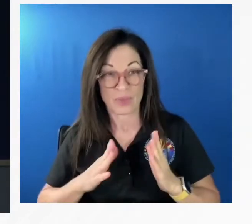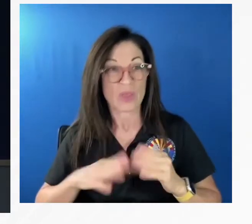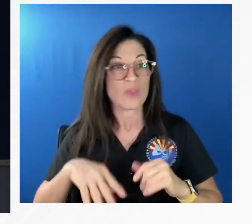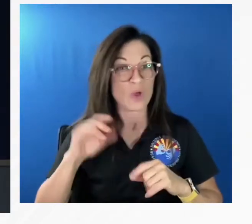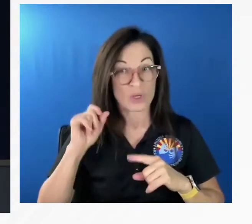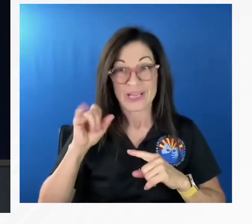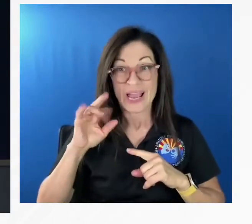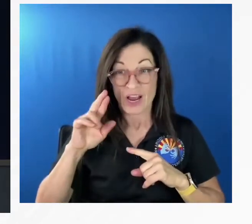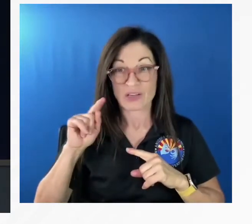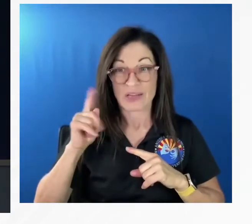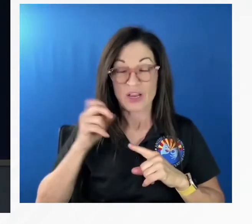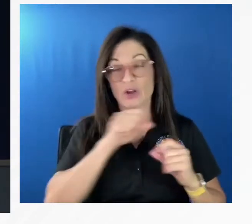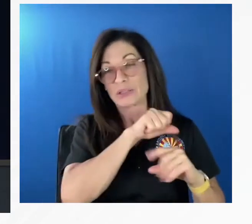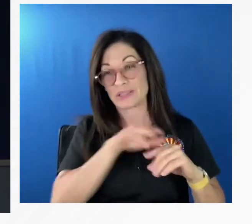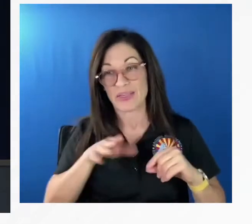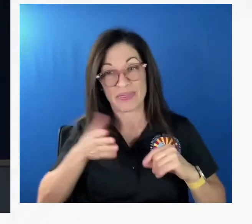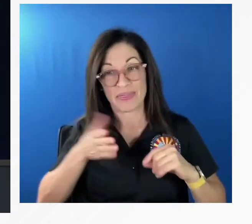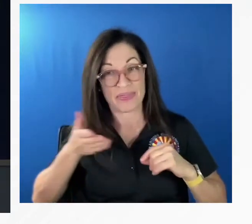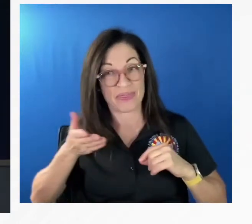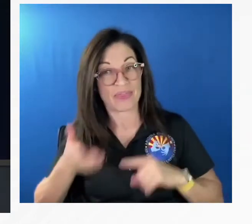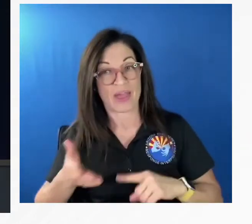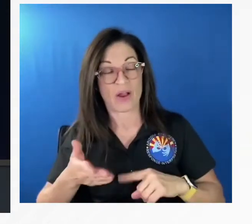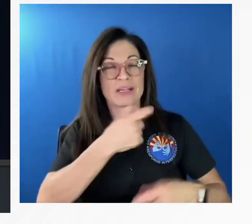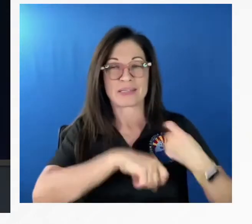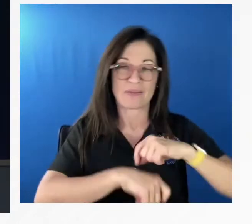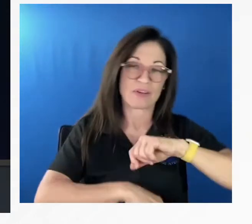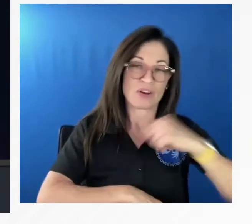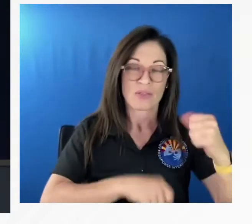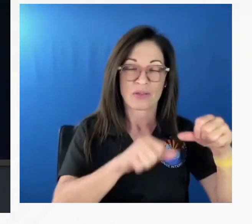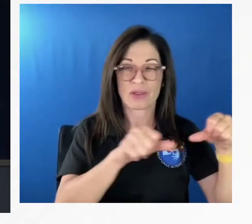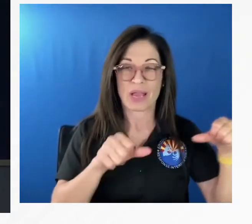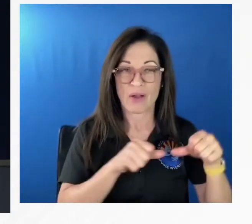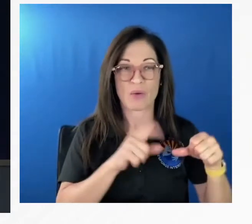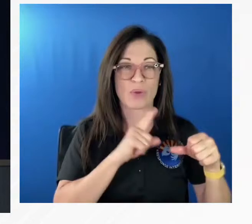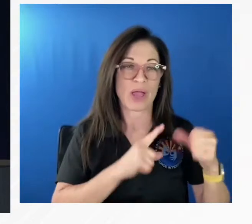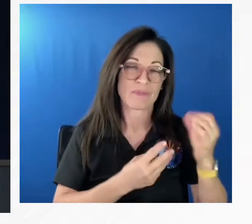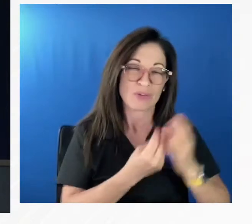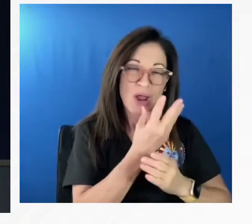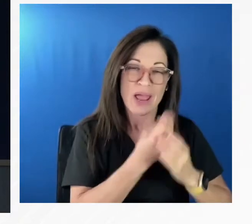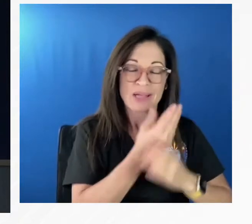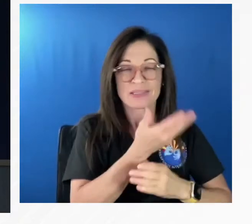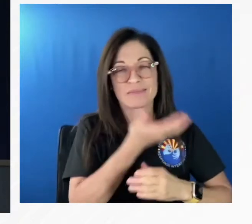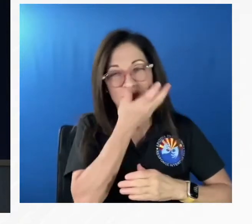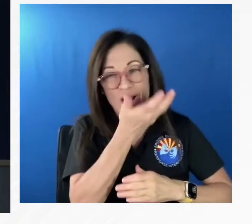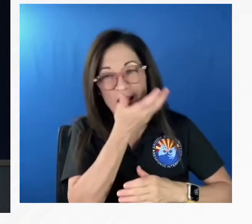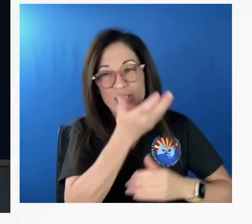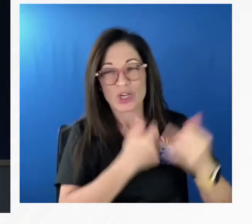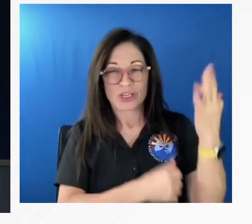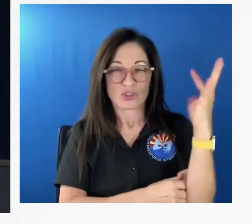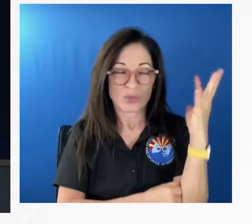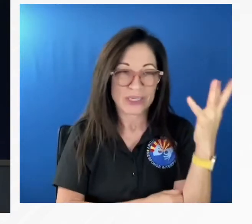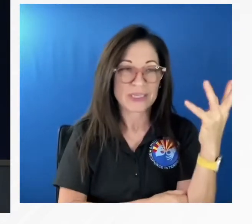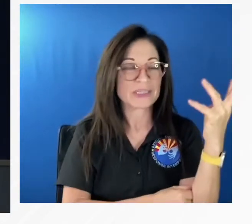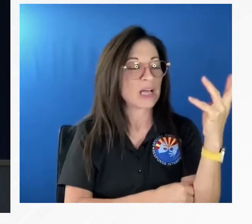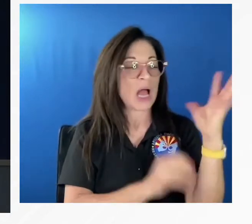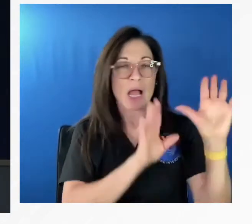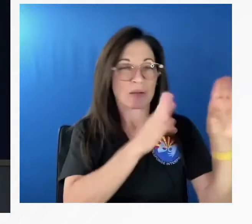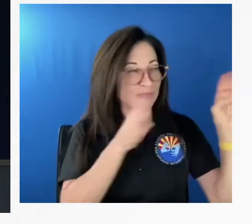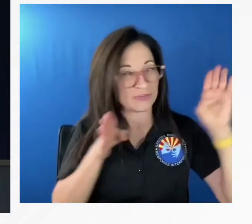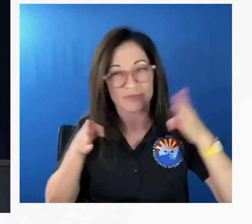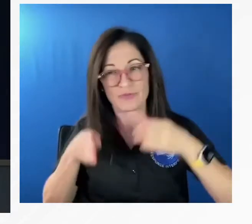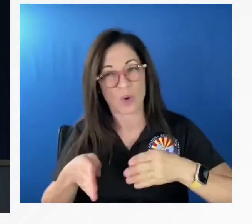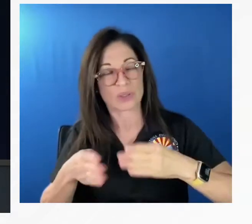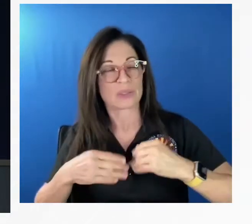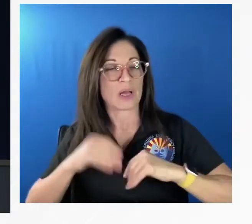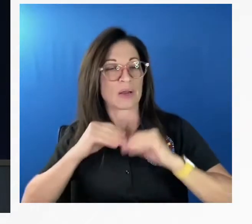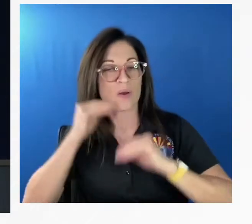a priority fire where we have vegetation out here and not much structures out close by. So we lose those air tankers. So the benefit of that mobile